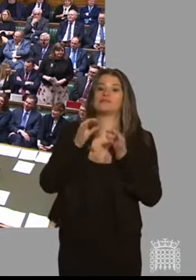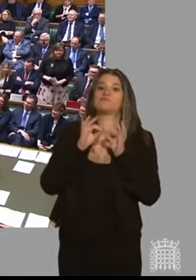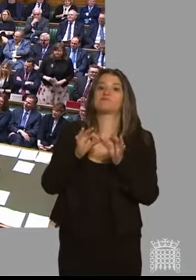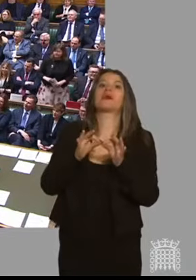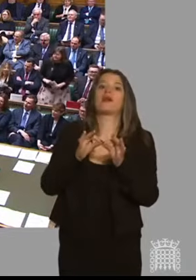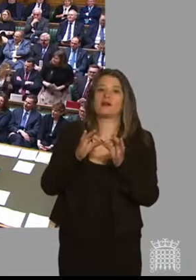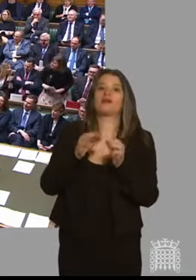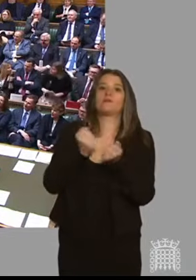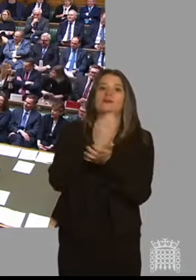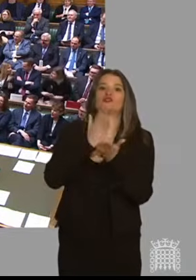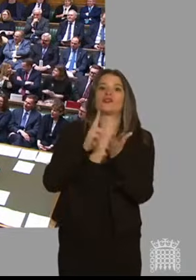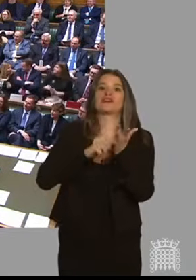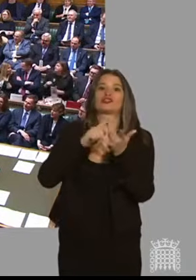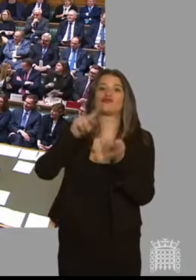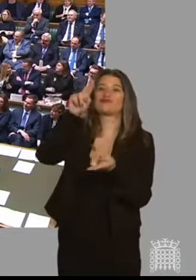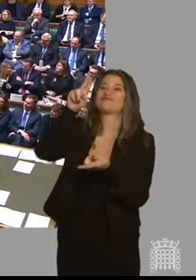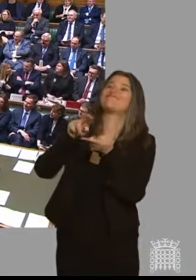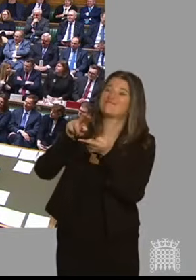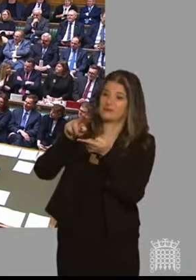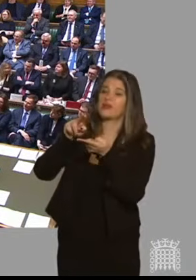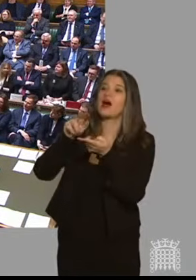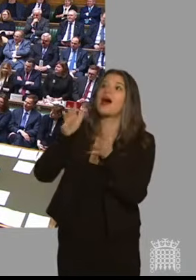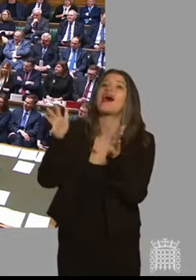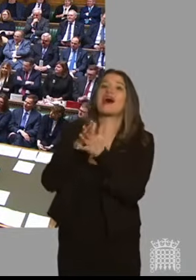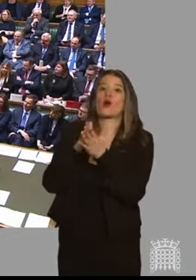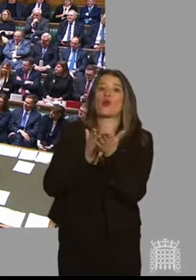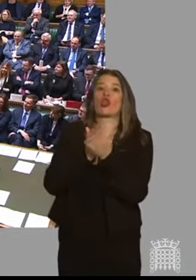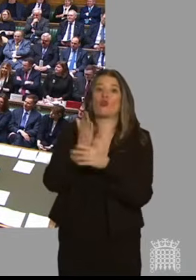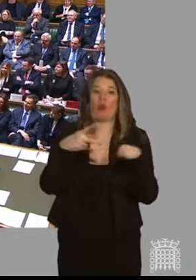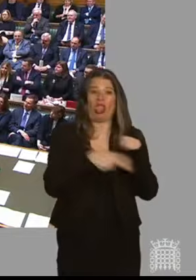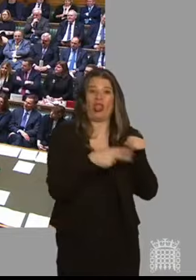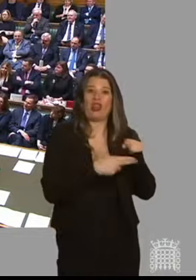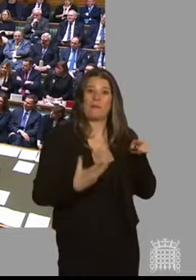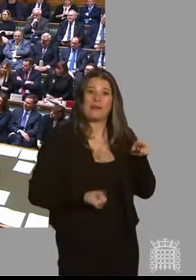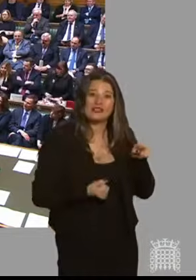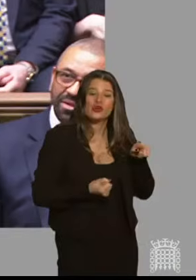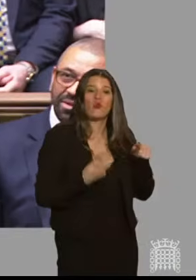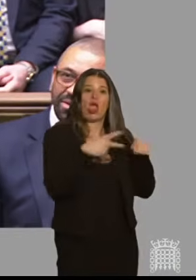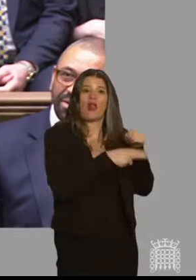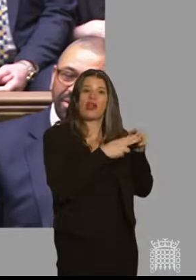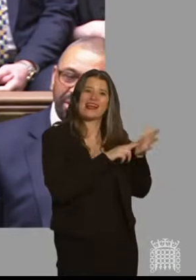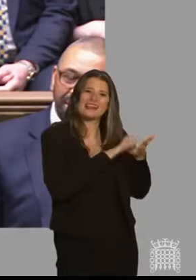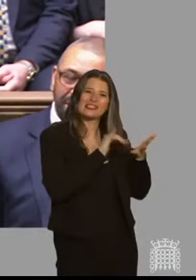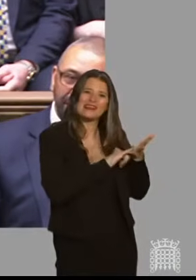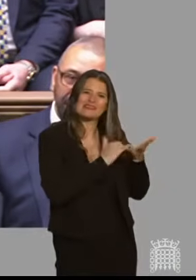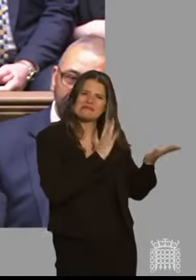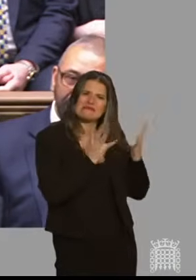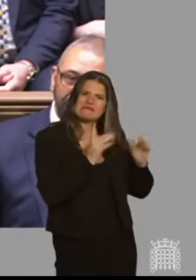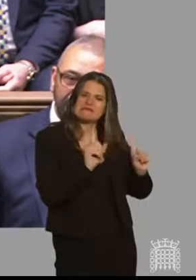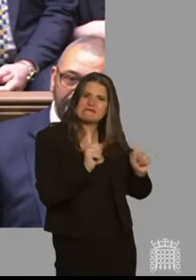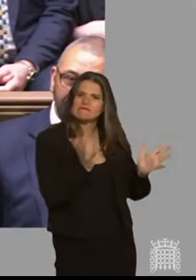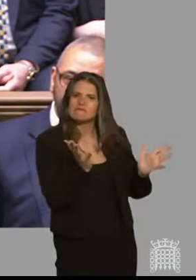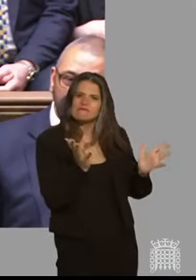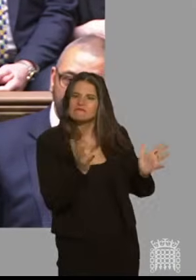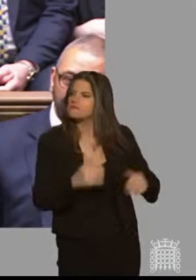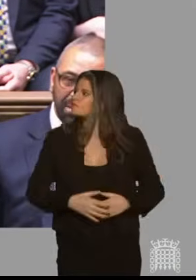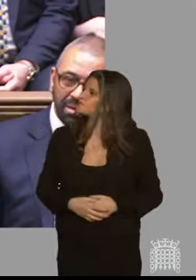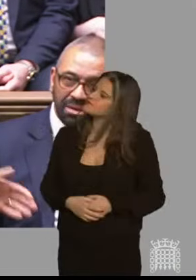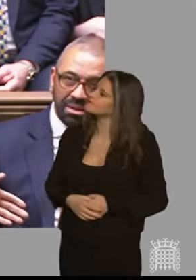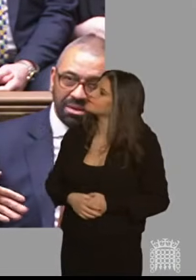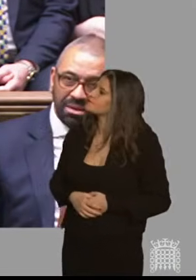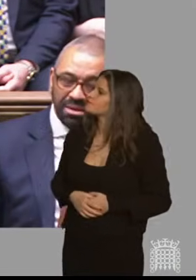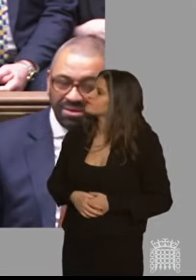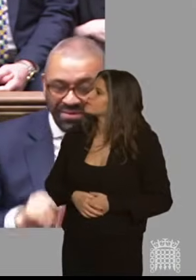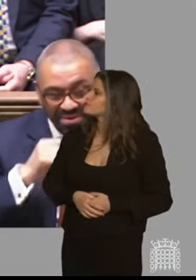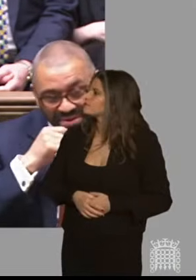So, Mr. Speaker, I'm glad he's brought up the budget. It's about time that he spoke about his plans, because